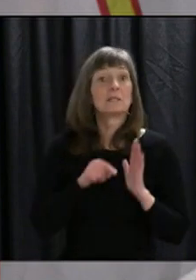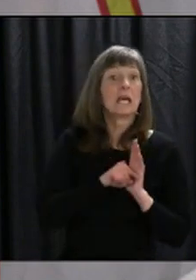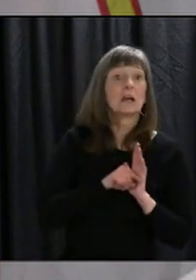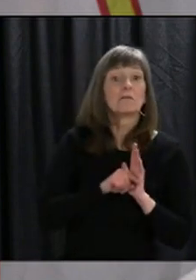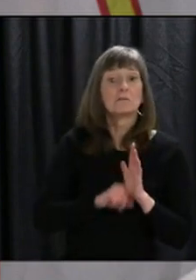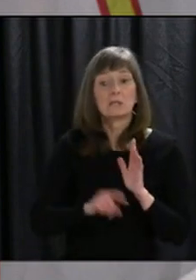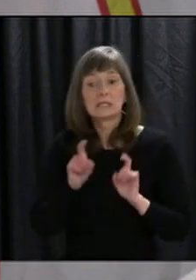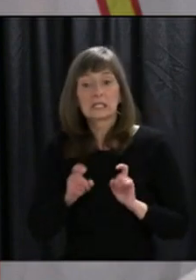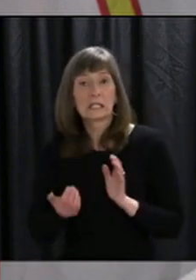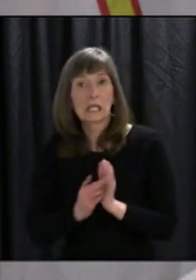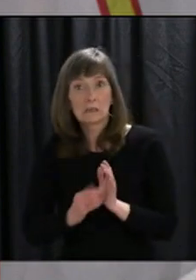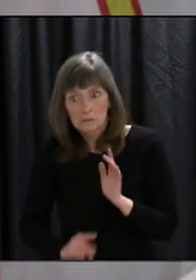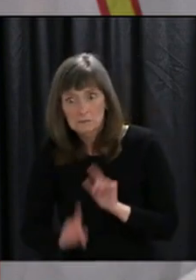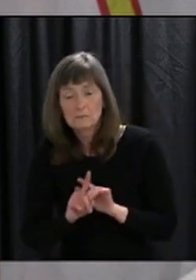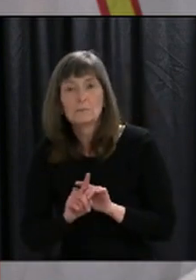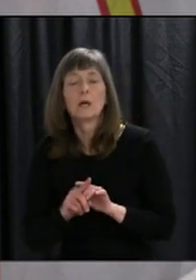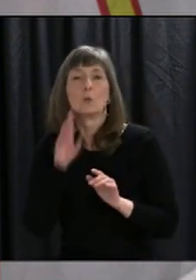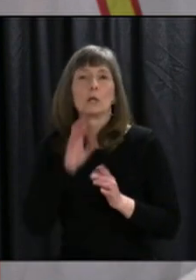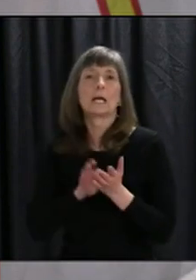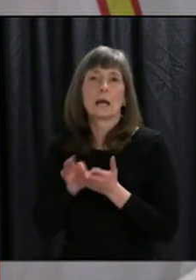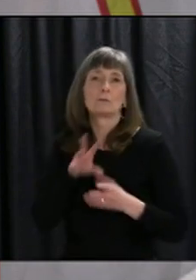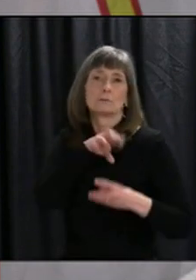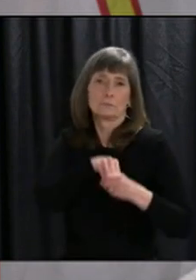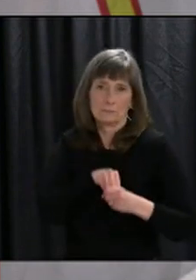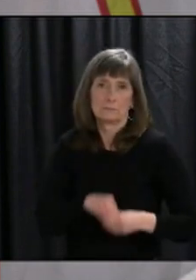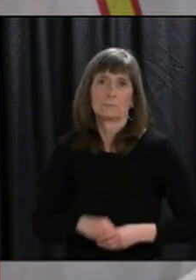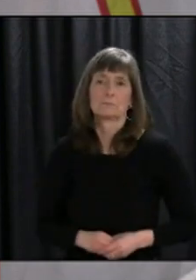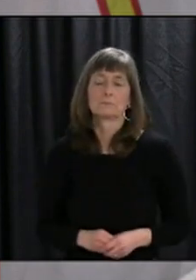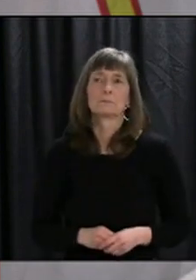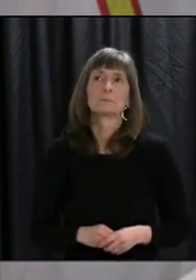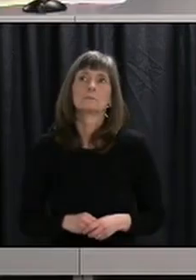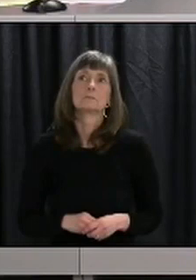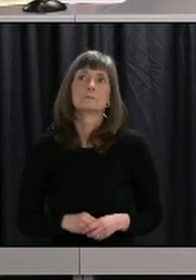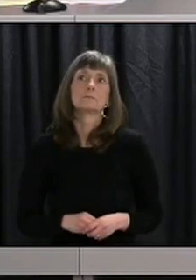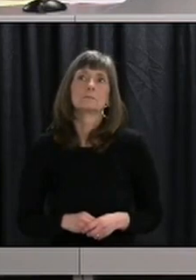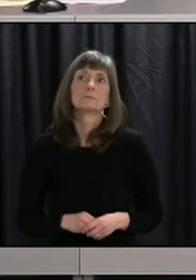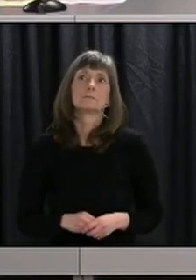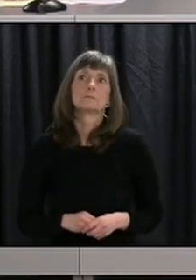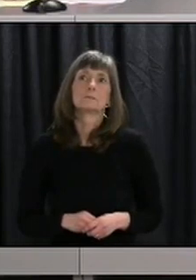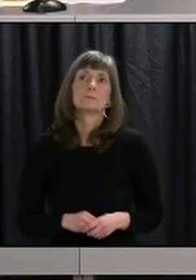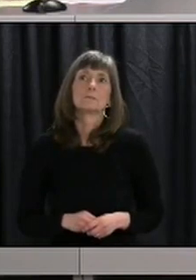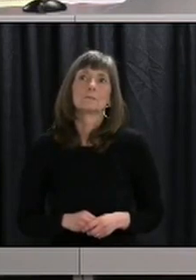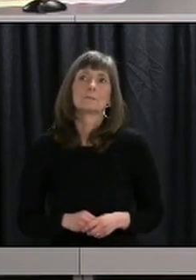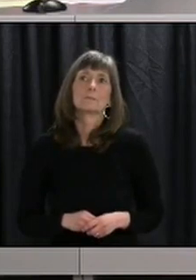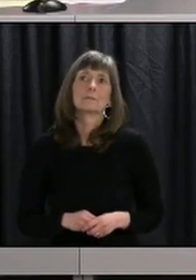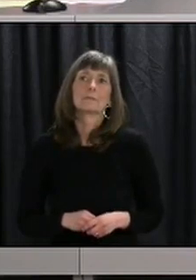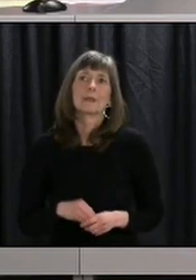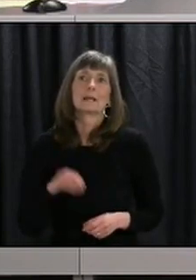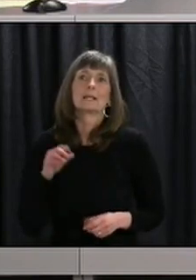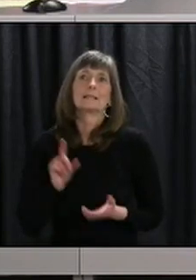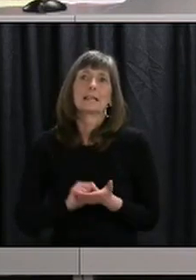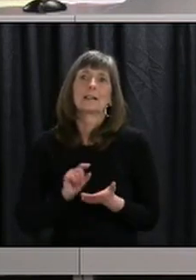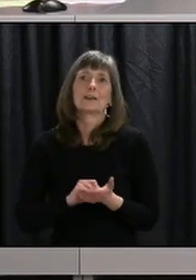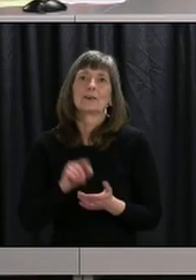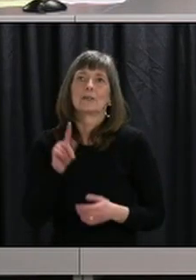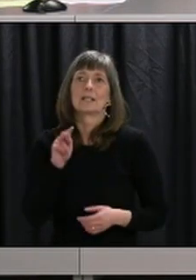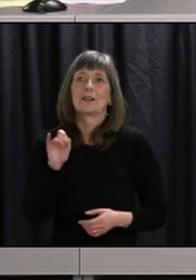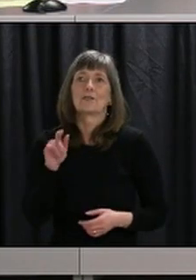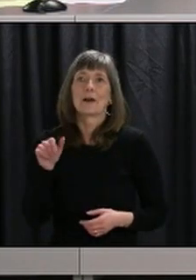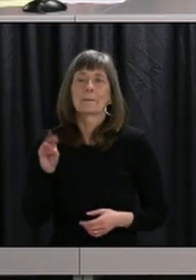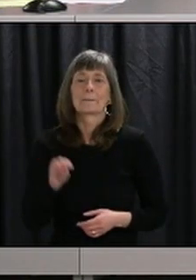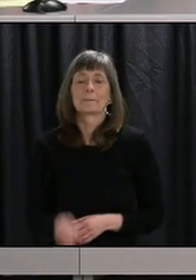Yeah, good point. Thank you. Our next questions are from Peter Jackson of the Telegram. Please go